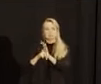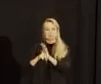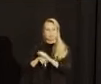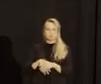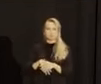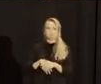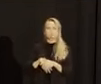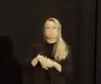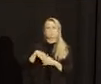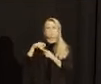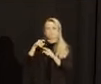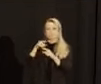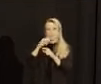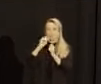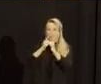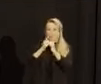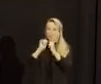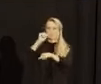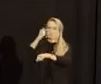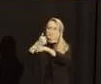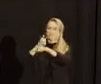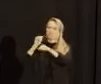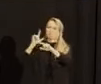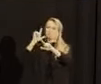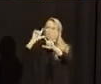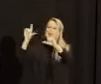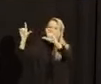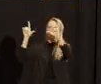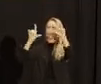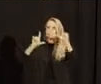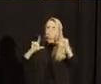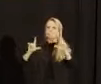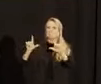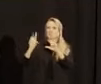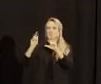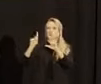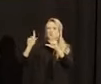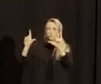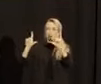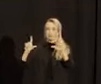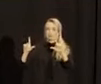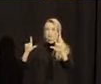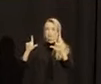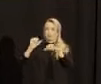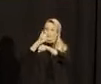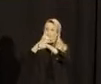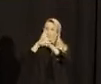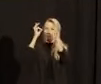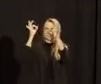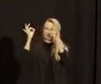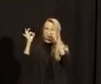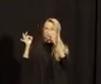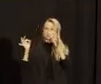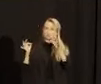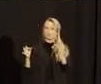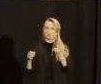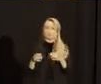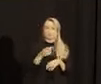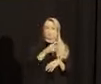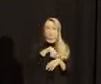framework that lays out what all youth, including those with disabilities, need to